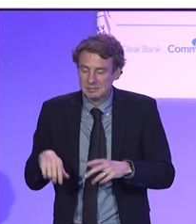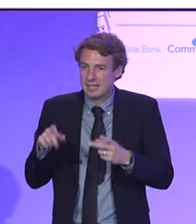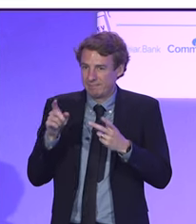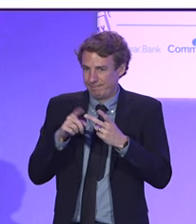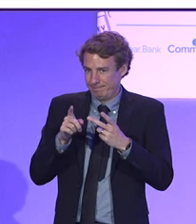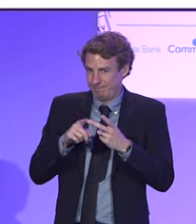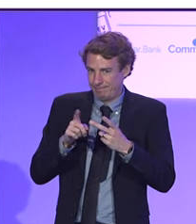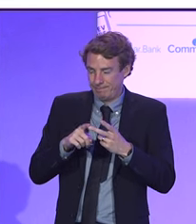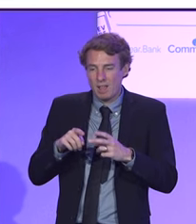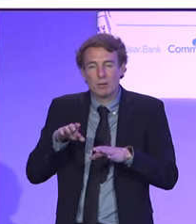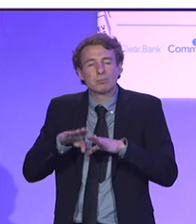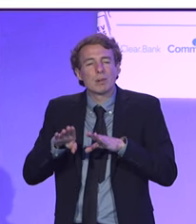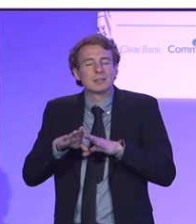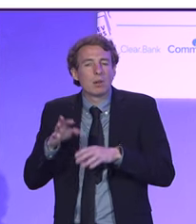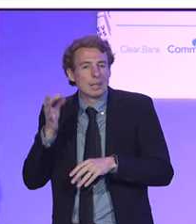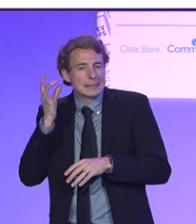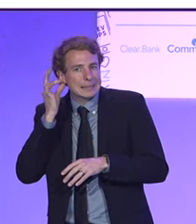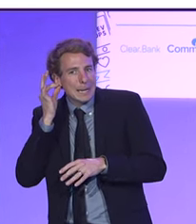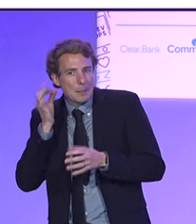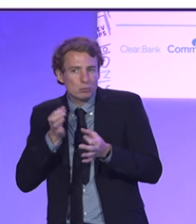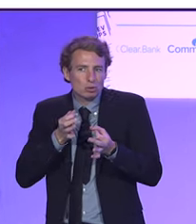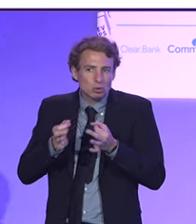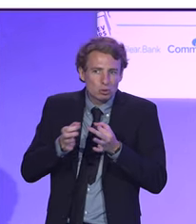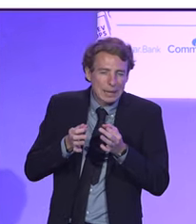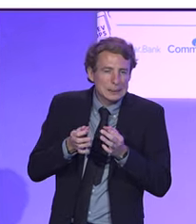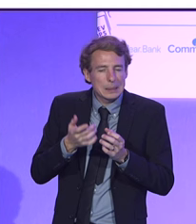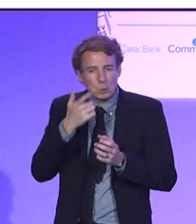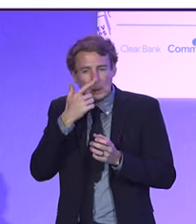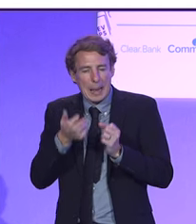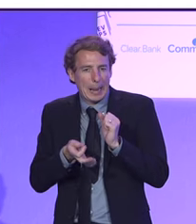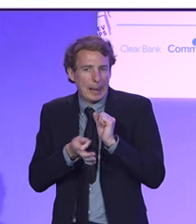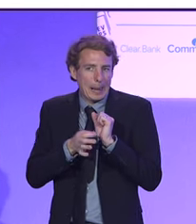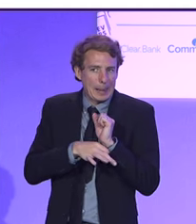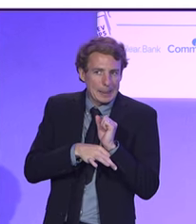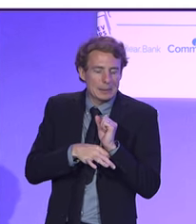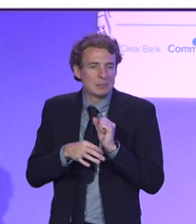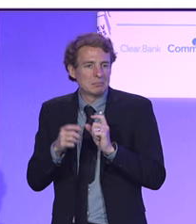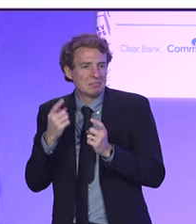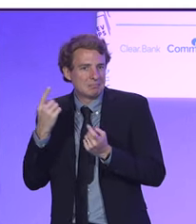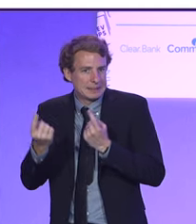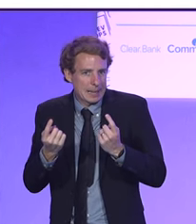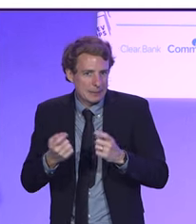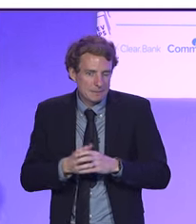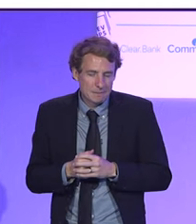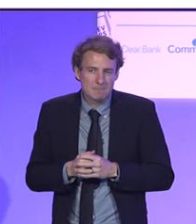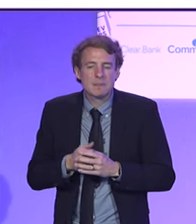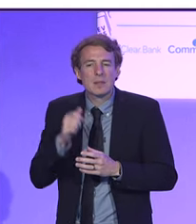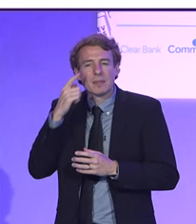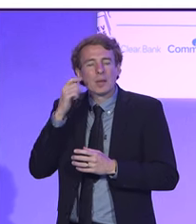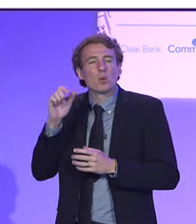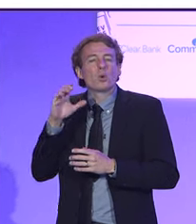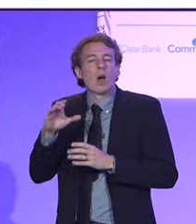practical tips and strategies to mitigate and reduce the carbon footprint in the cloud. Then I'm going to move